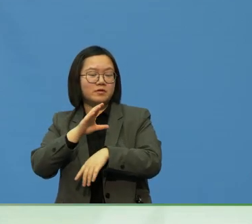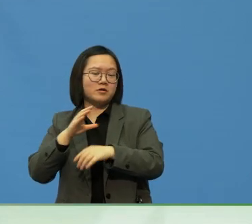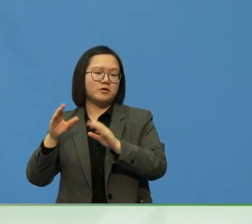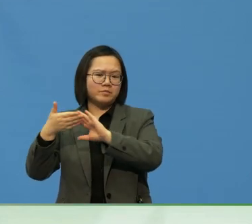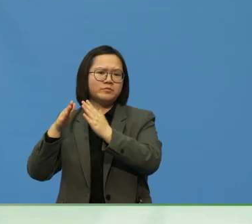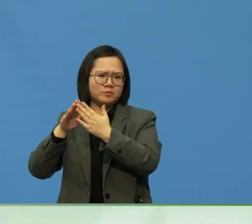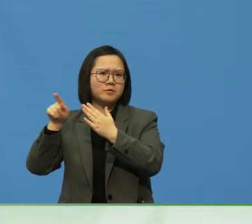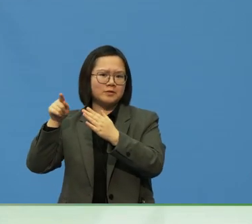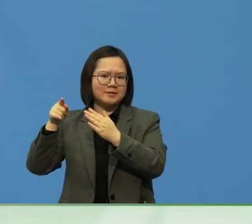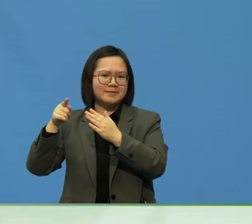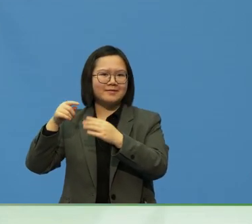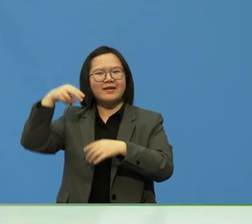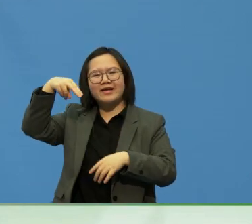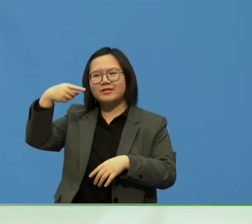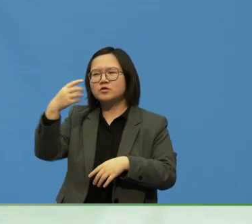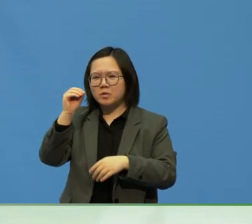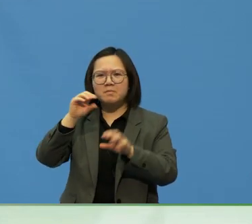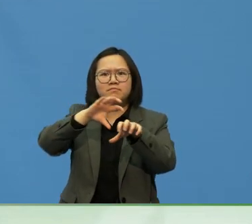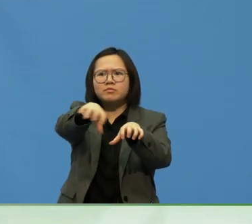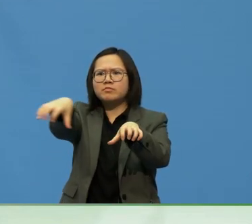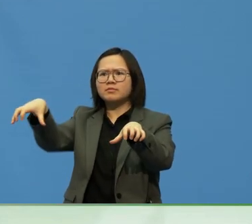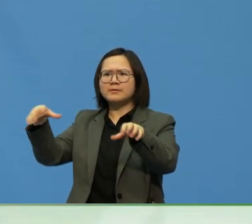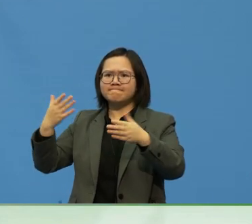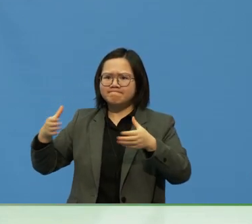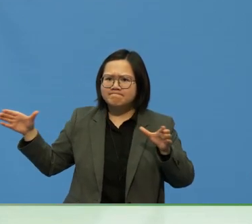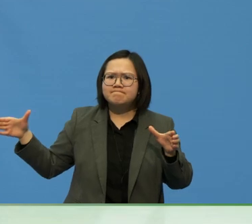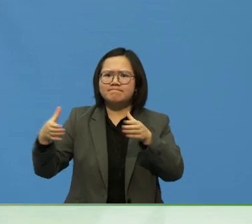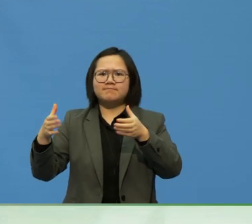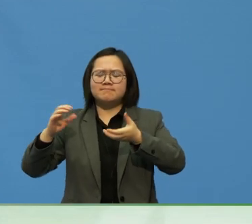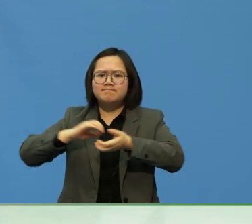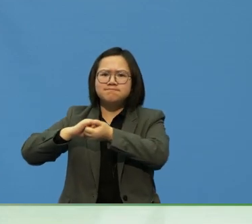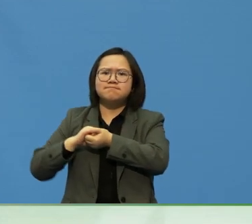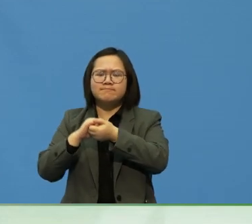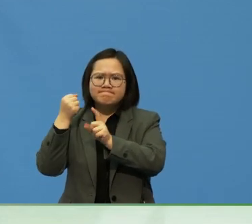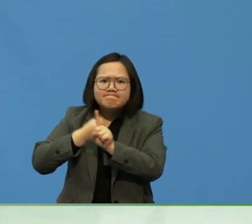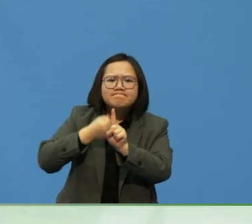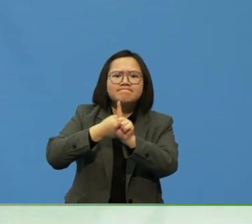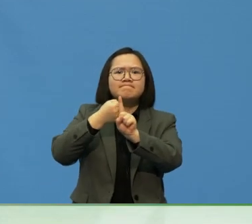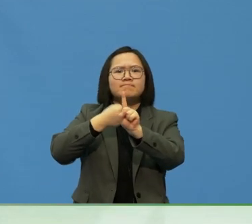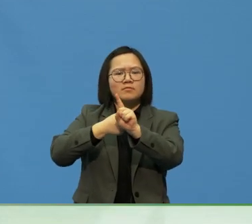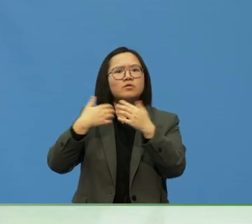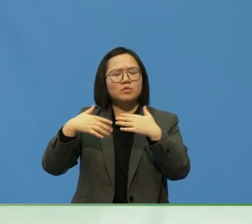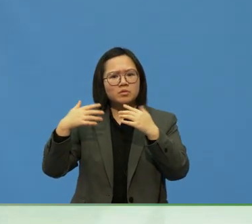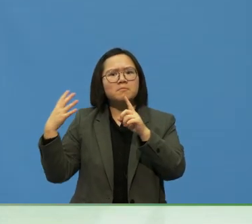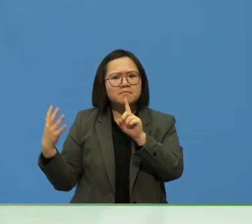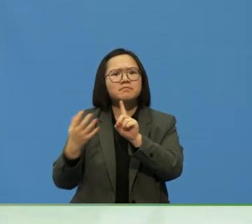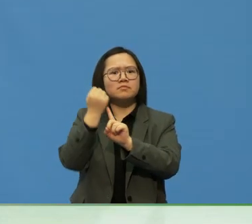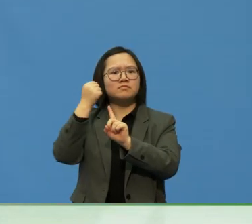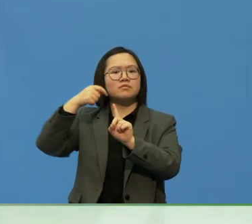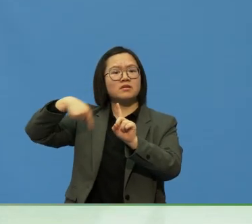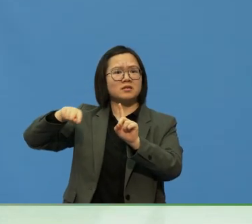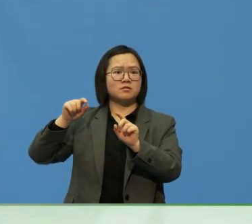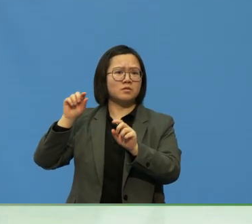because governments said, wow, you guys have all these rights and we're going to protect them and we're going to create this great system and laws. It's because people fought.